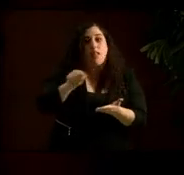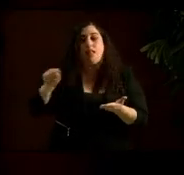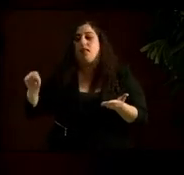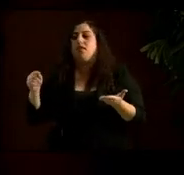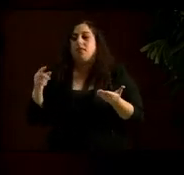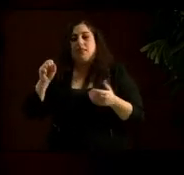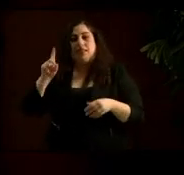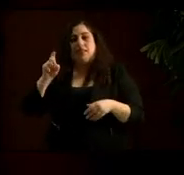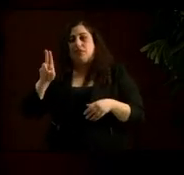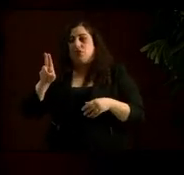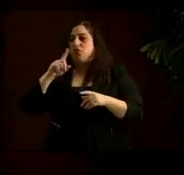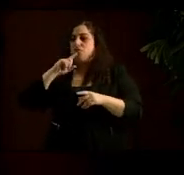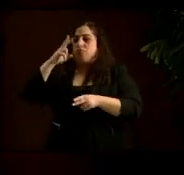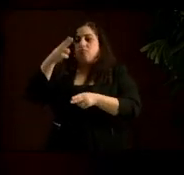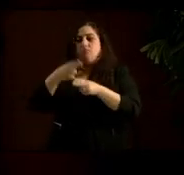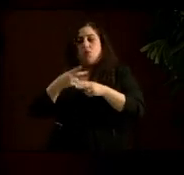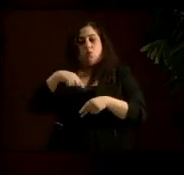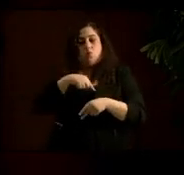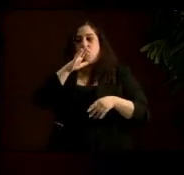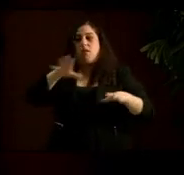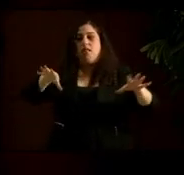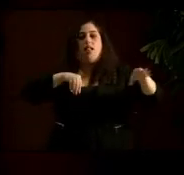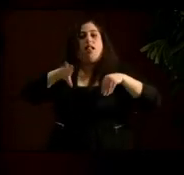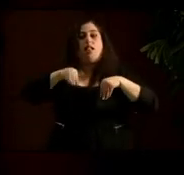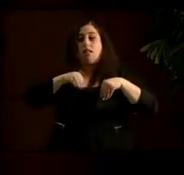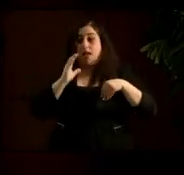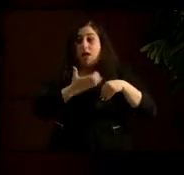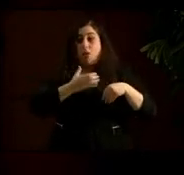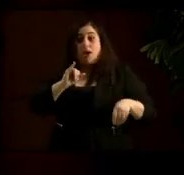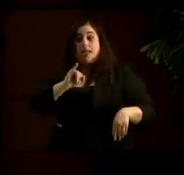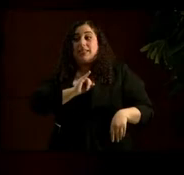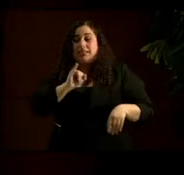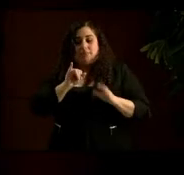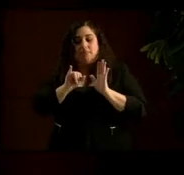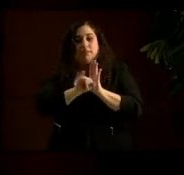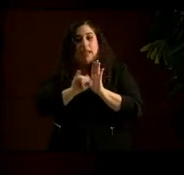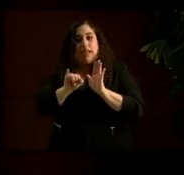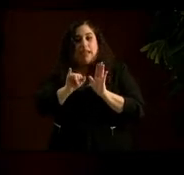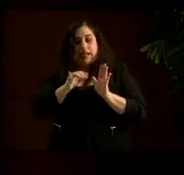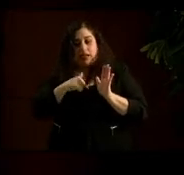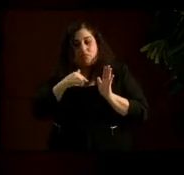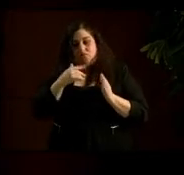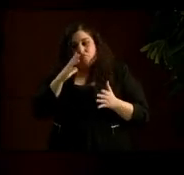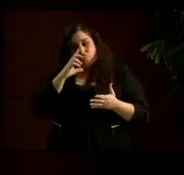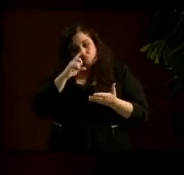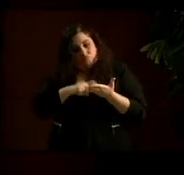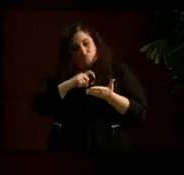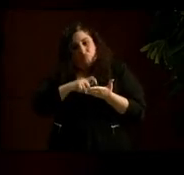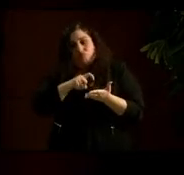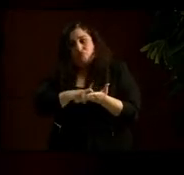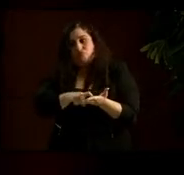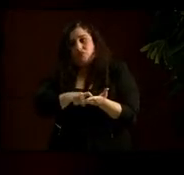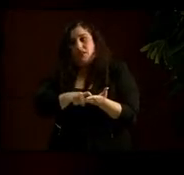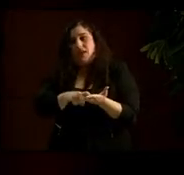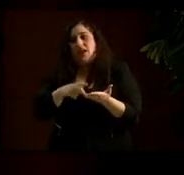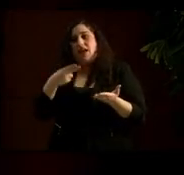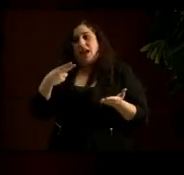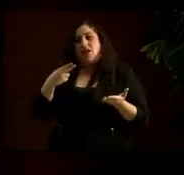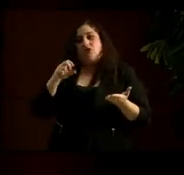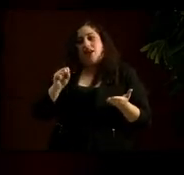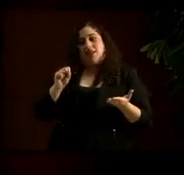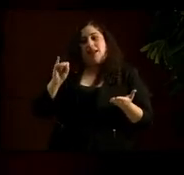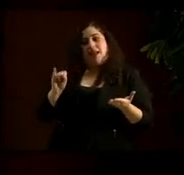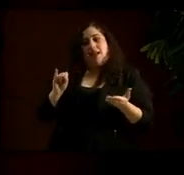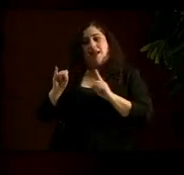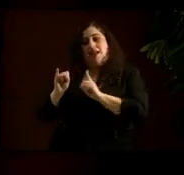our identity as a defining transborder Hispanic-serving institution, and cultivating a university culture and infrastructure